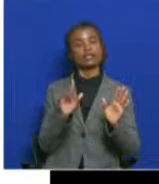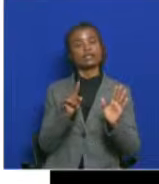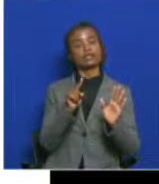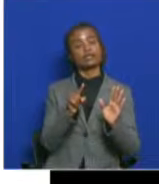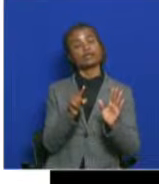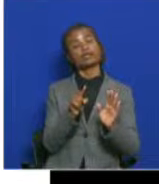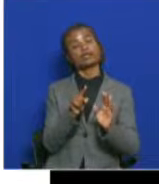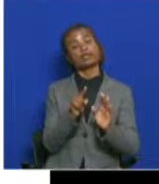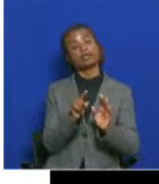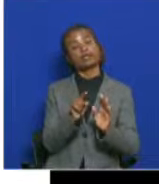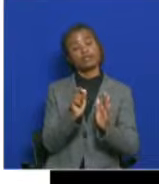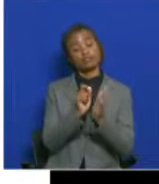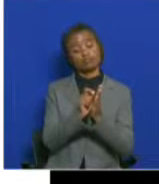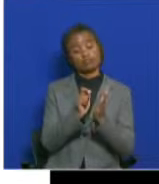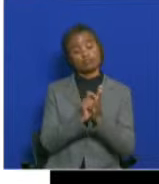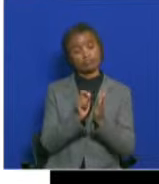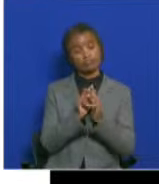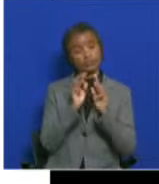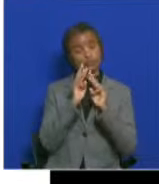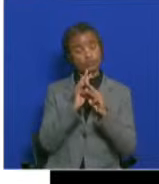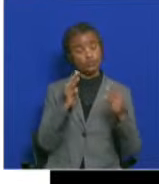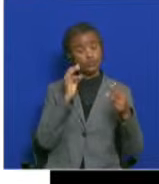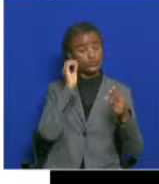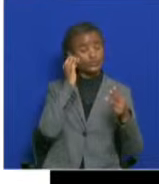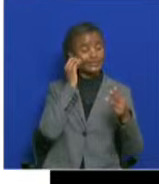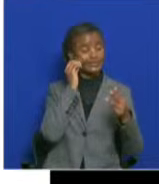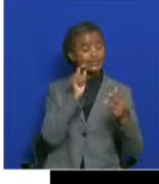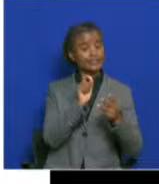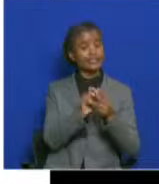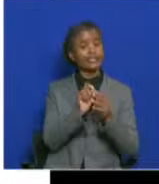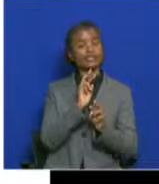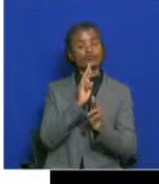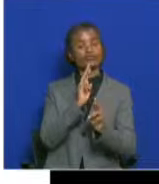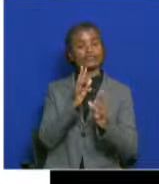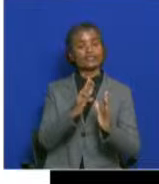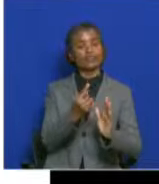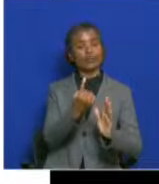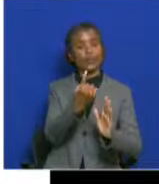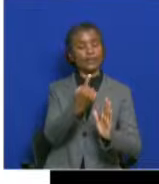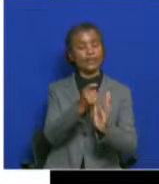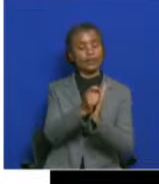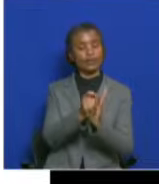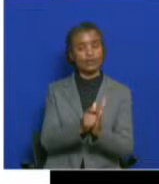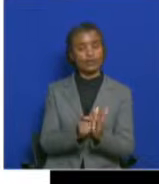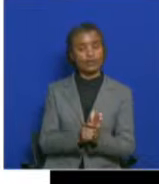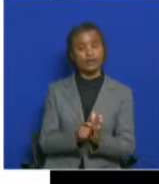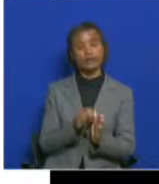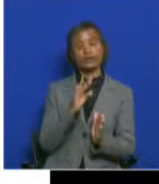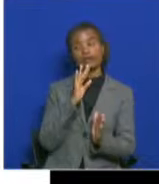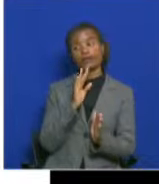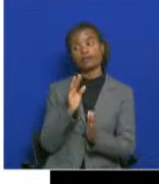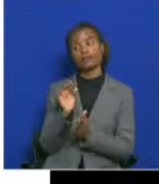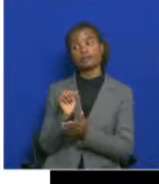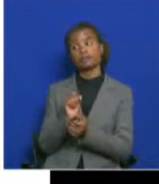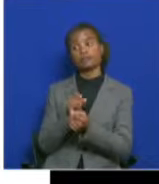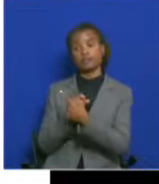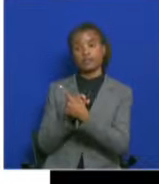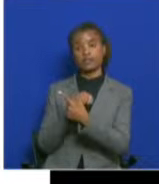journalist. And the next message, counter needs to be activated on this